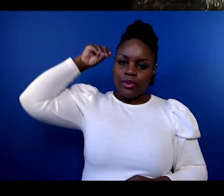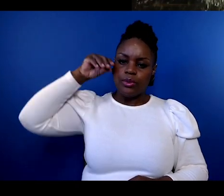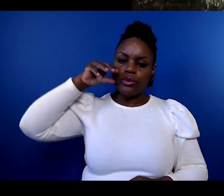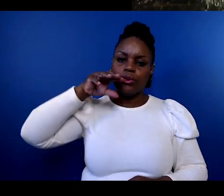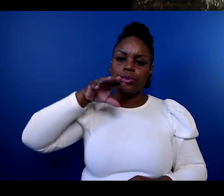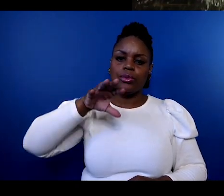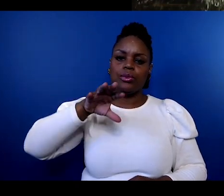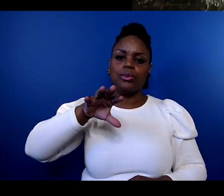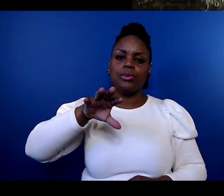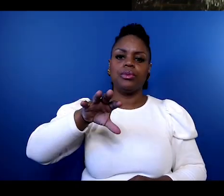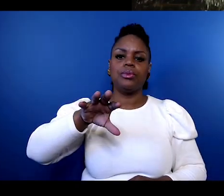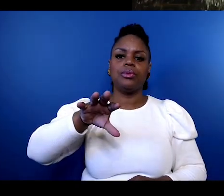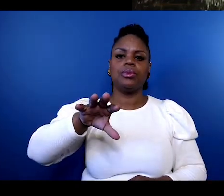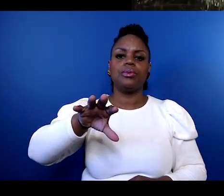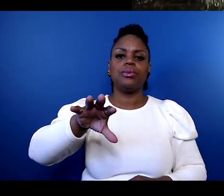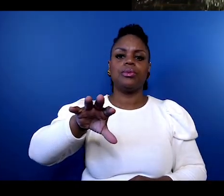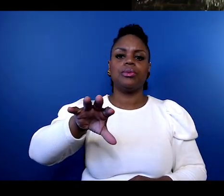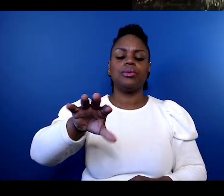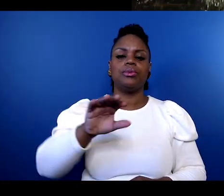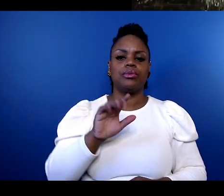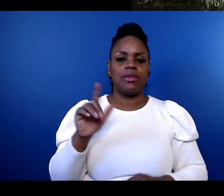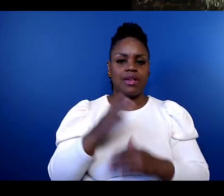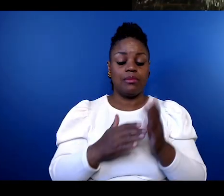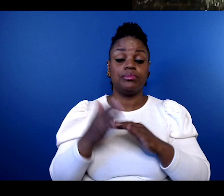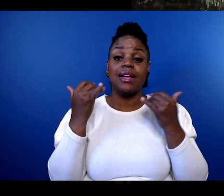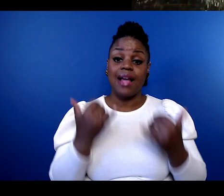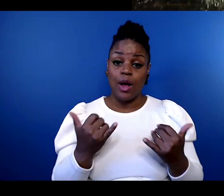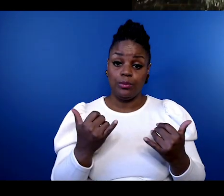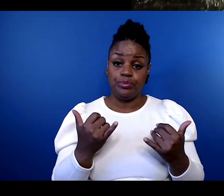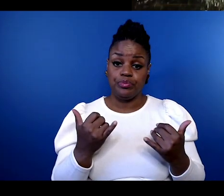Exhale, drop the left hand down. Reach over to your left.